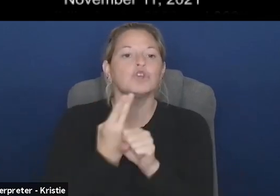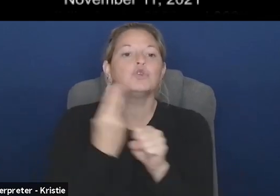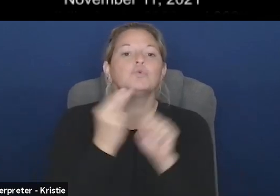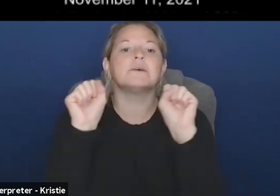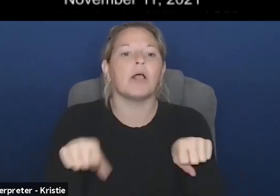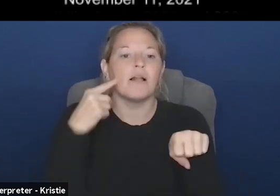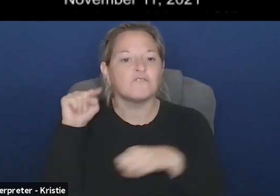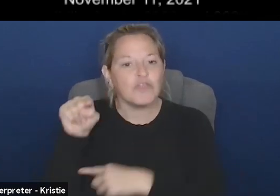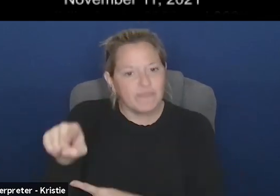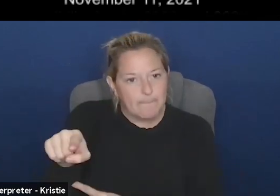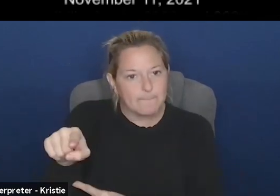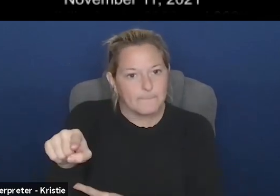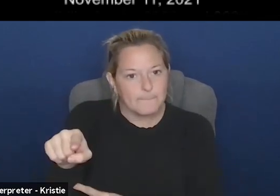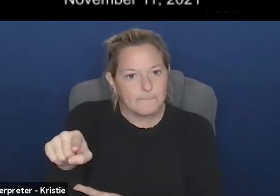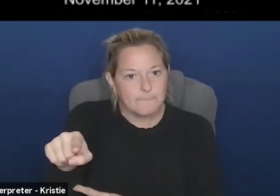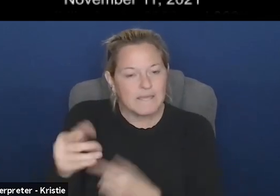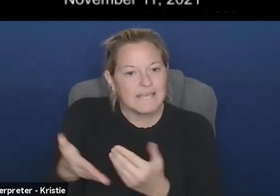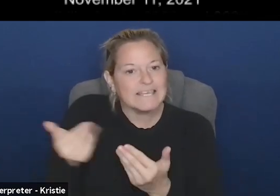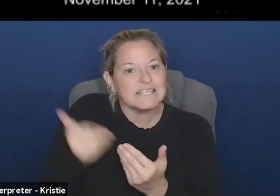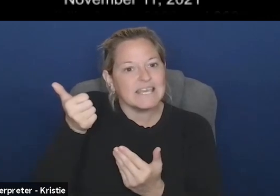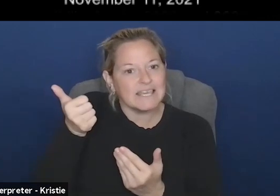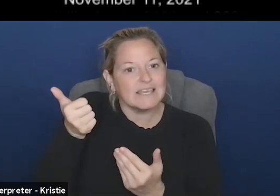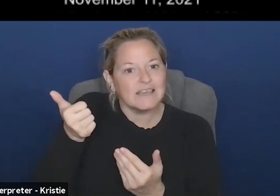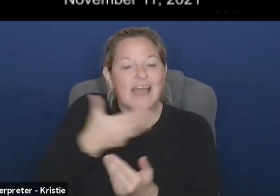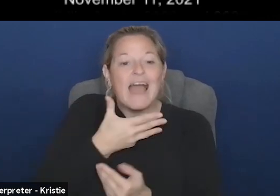easily and dare I say, delightful to use.